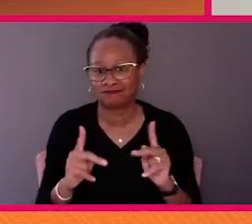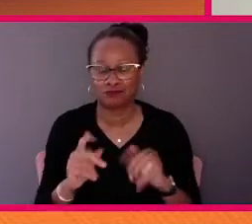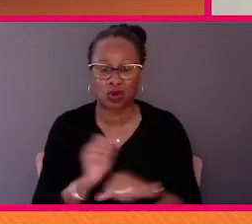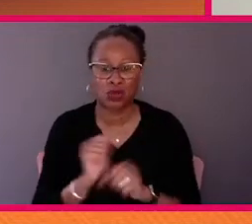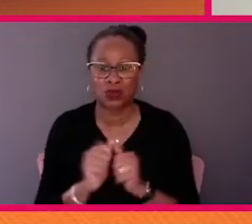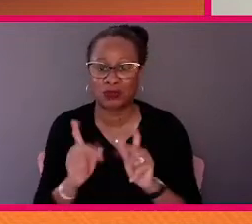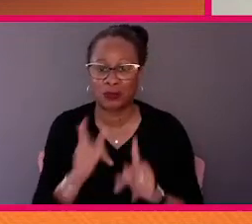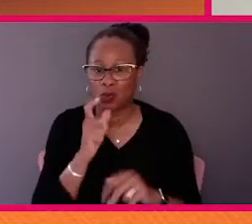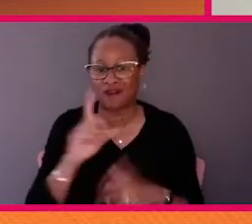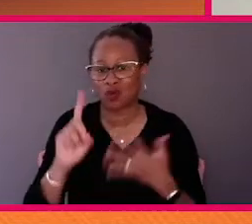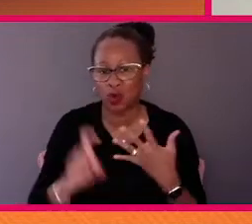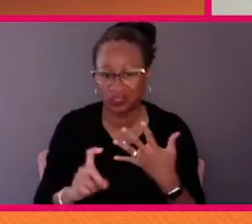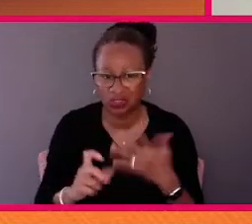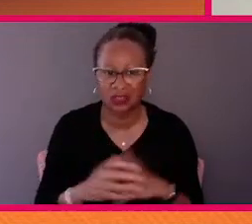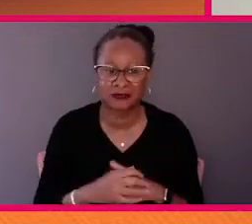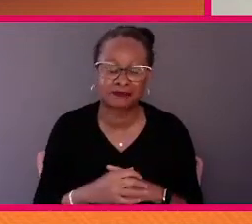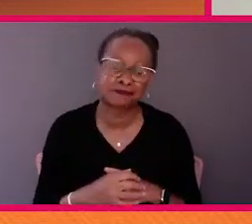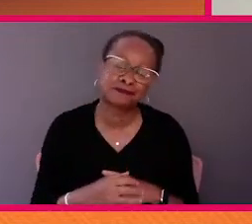questionably